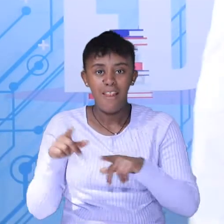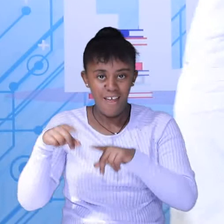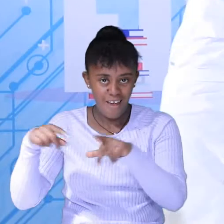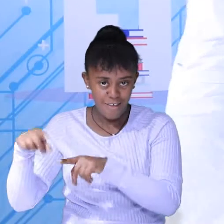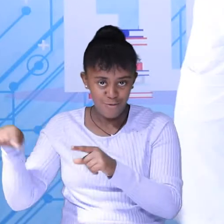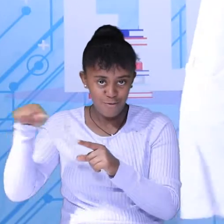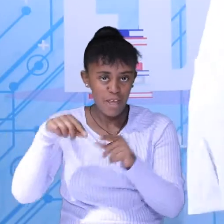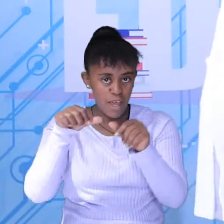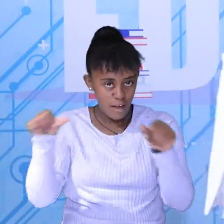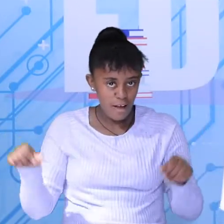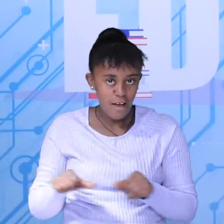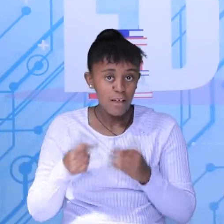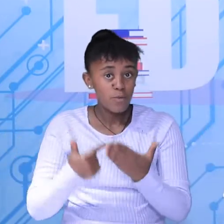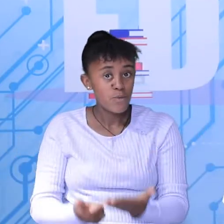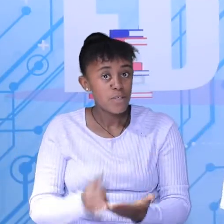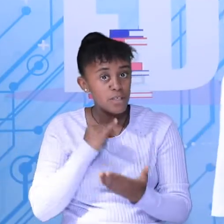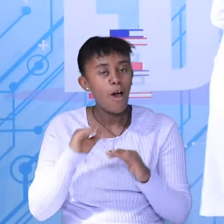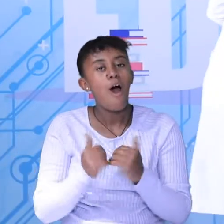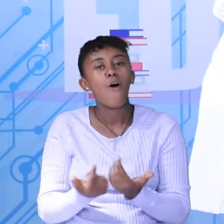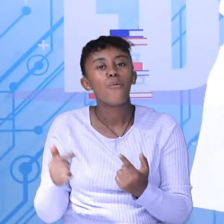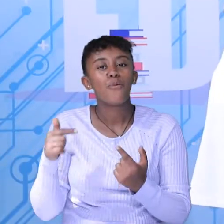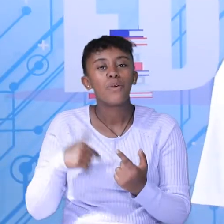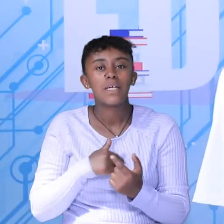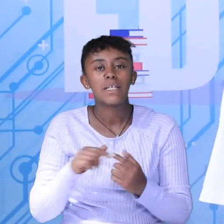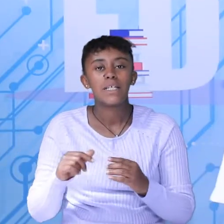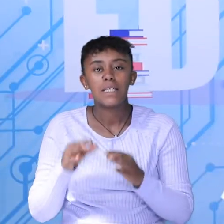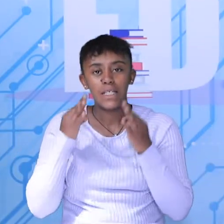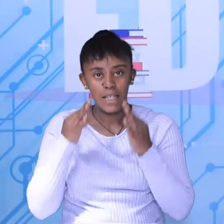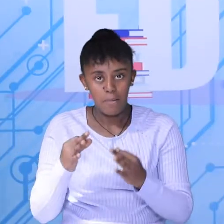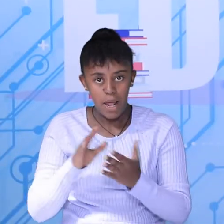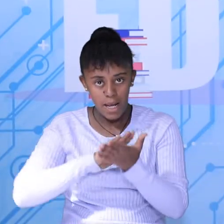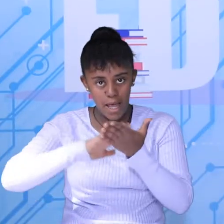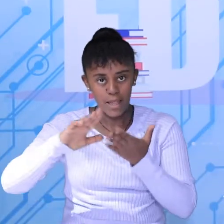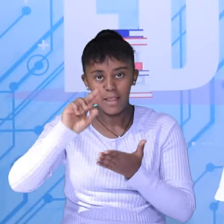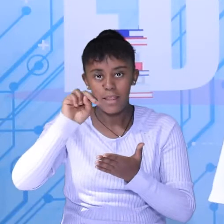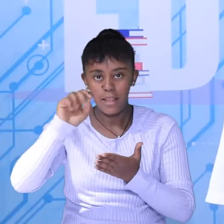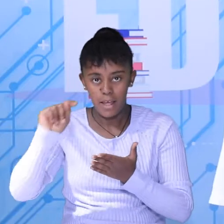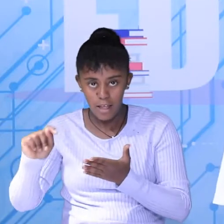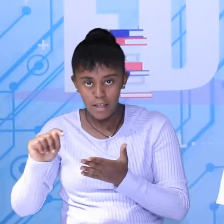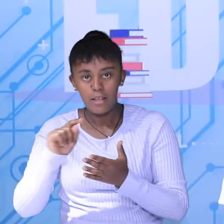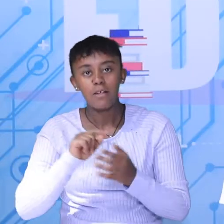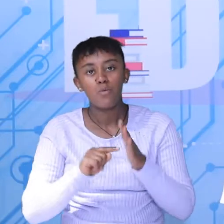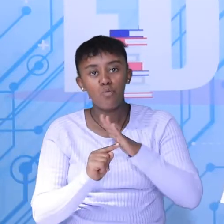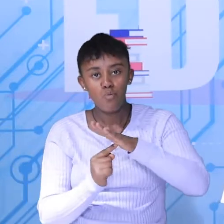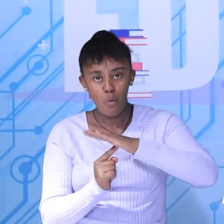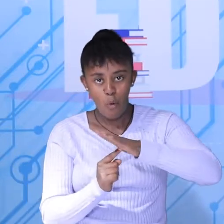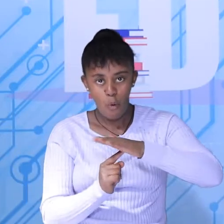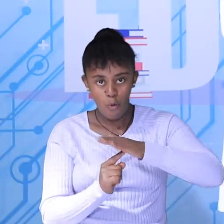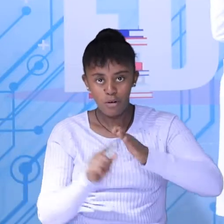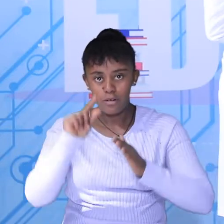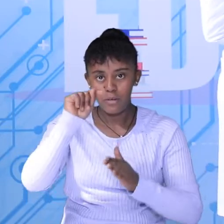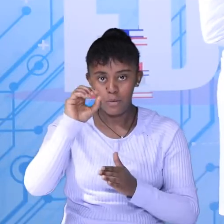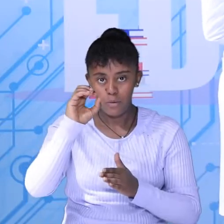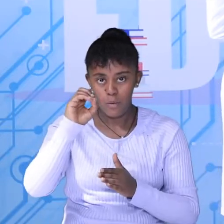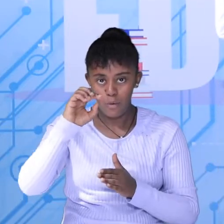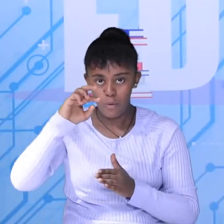normal line to the area. So this is how we determine the net torque exerted. If you have n number of